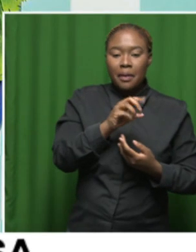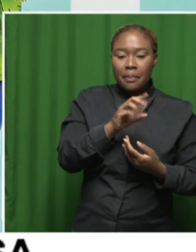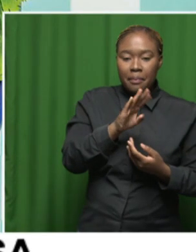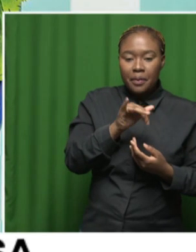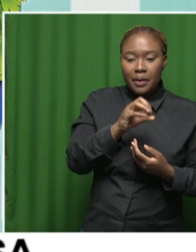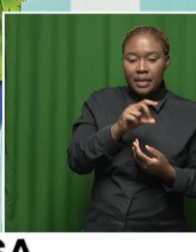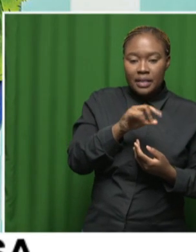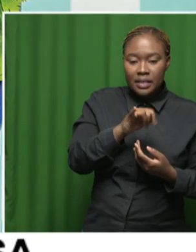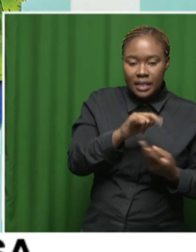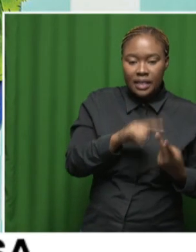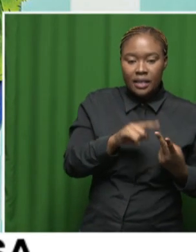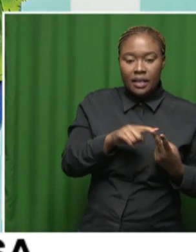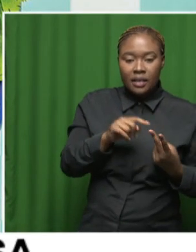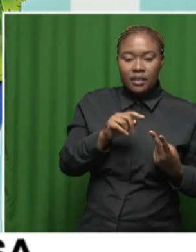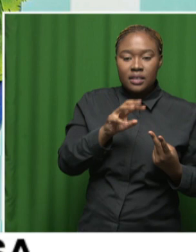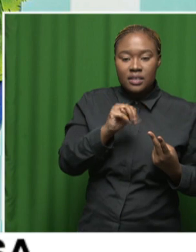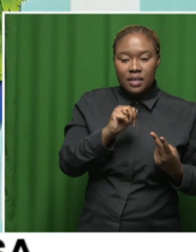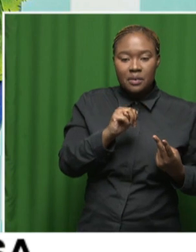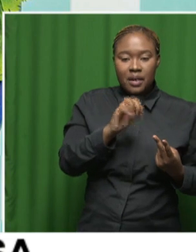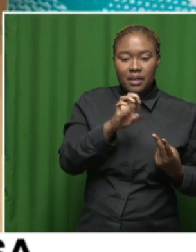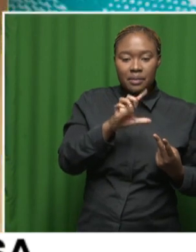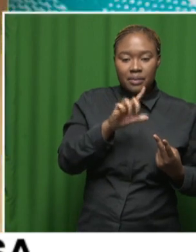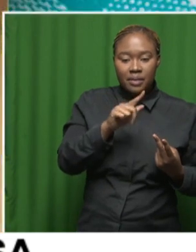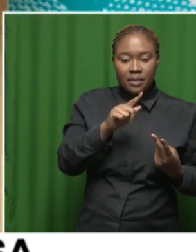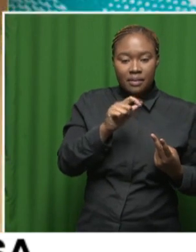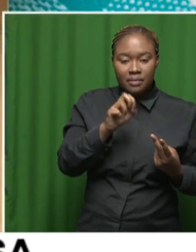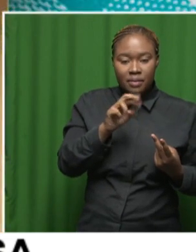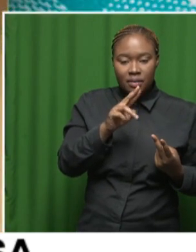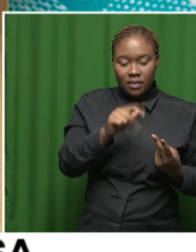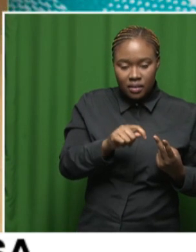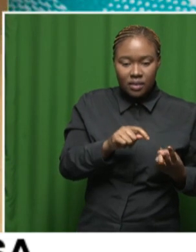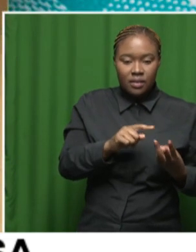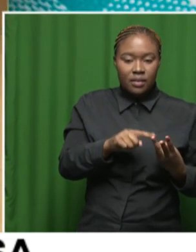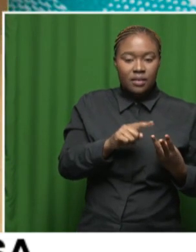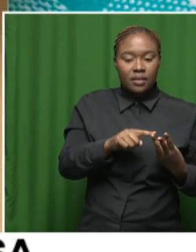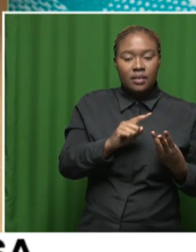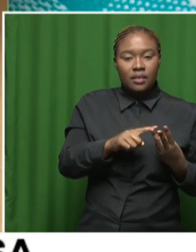milk tart, we've got a nacho and butternut salad, we've got